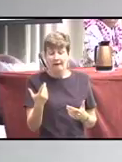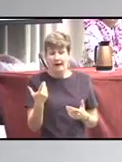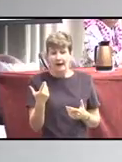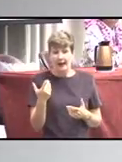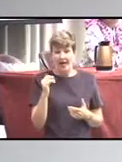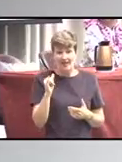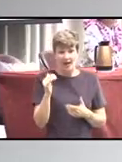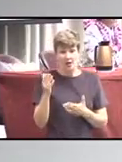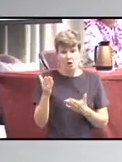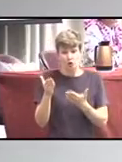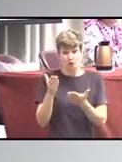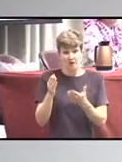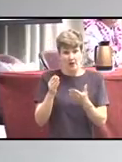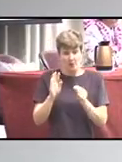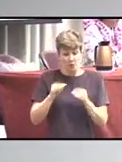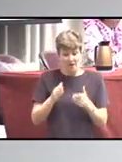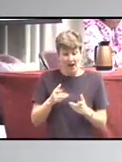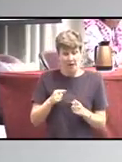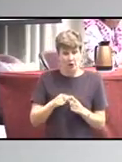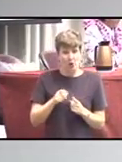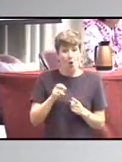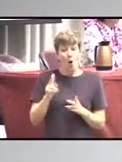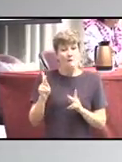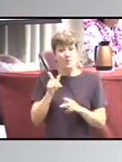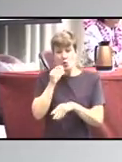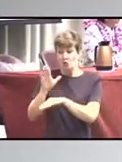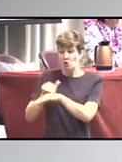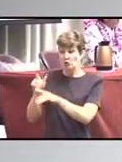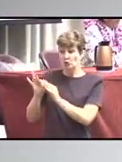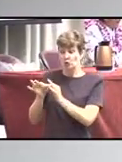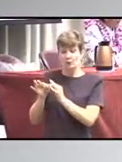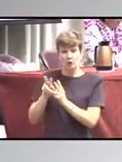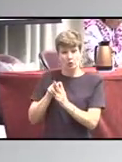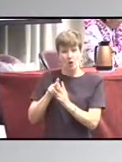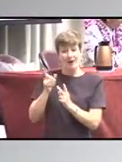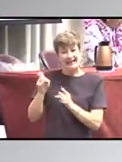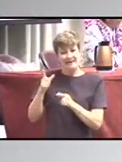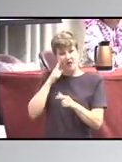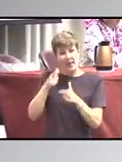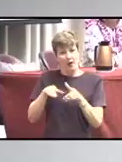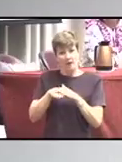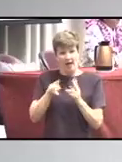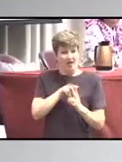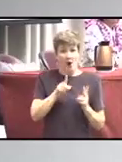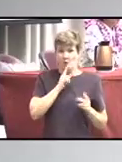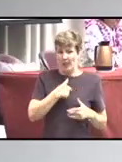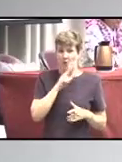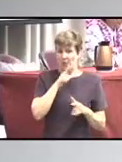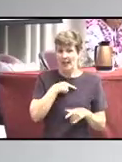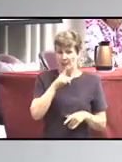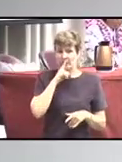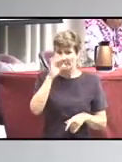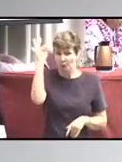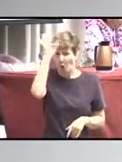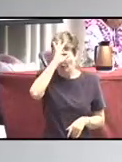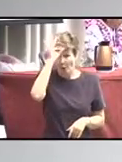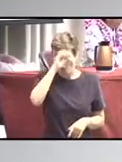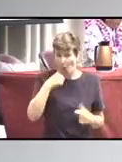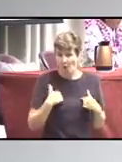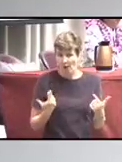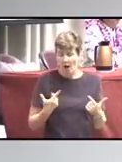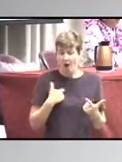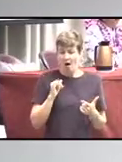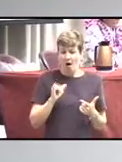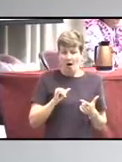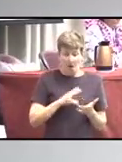that service providers or people who use interpreters or need to do language access actually know. So we realized there was this huge need for